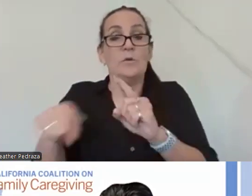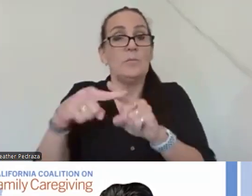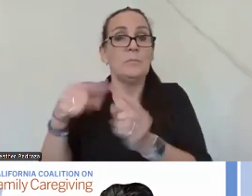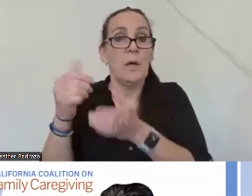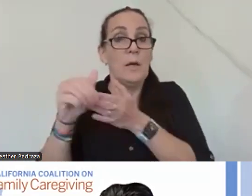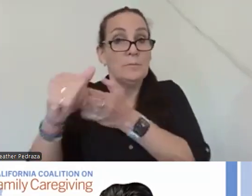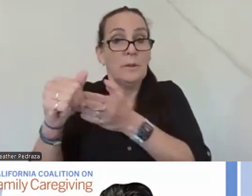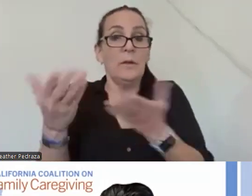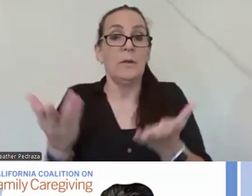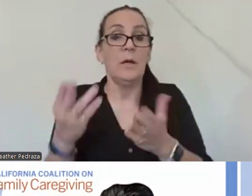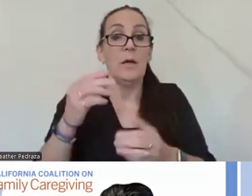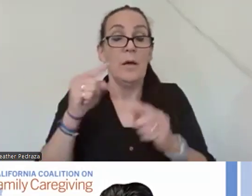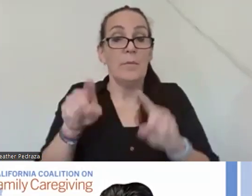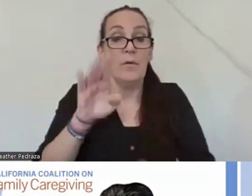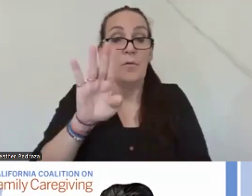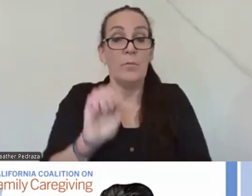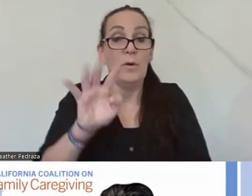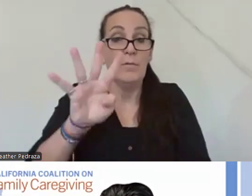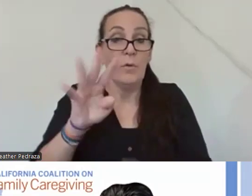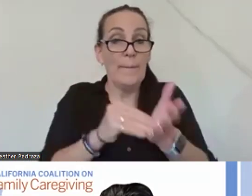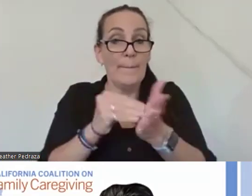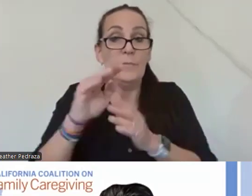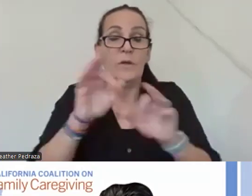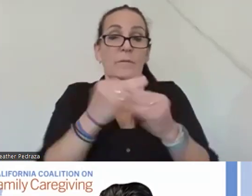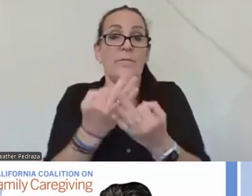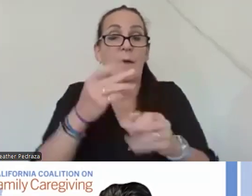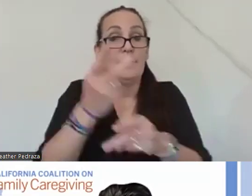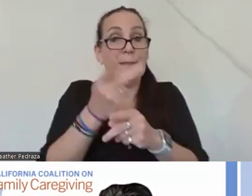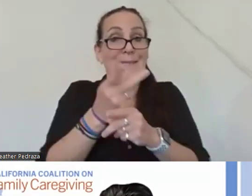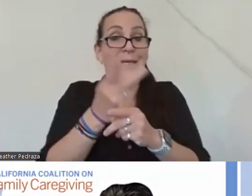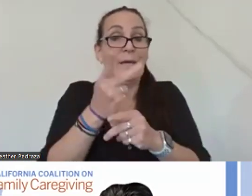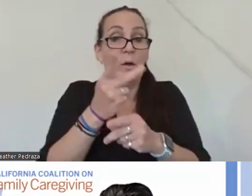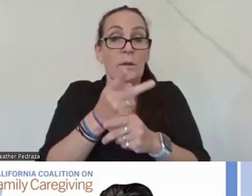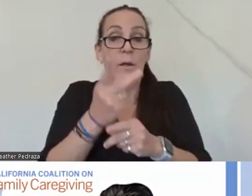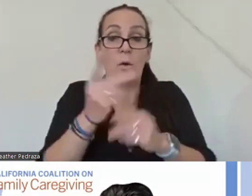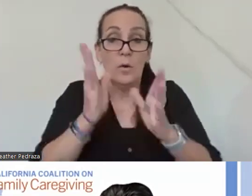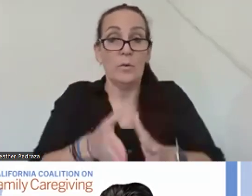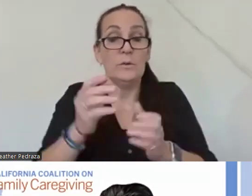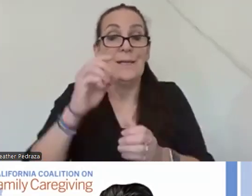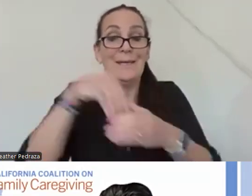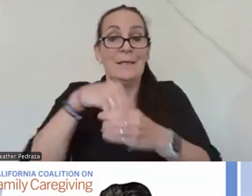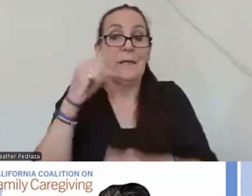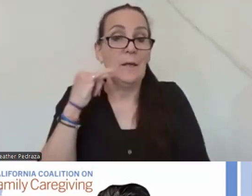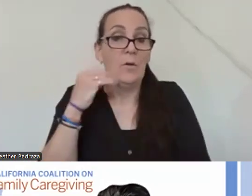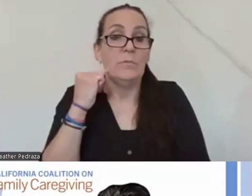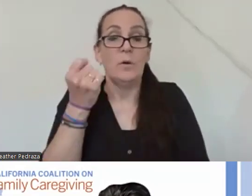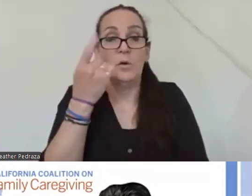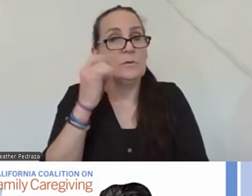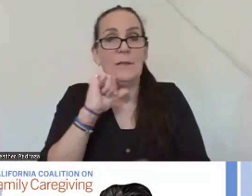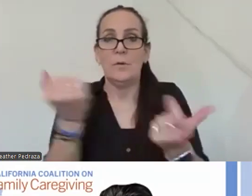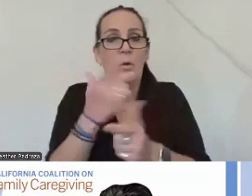in CalAIM, but those are the individuals literally who are the backbone of our system of long-term services and